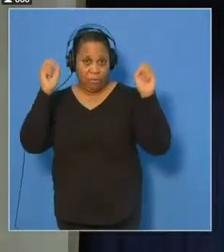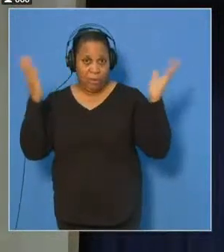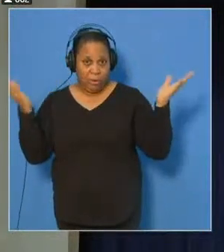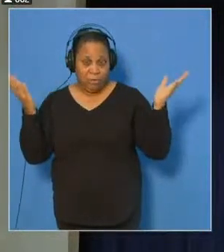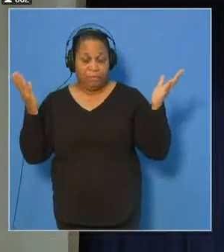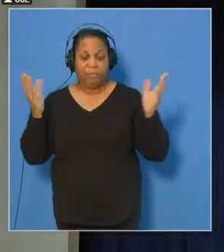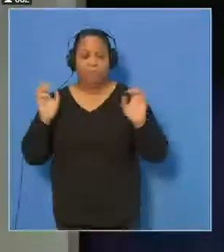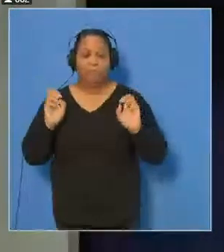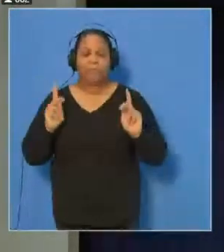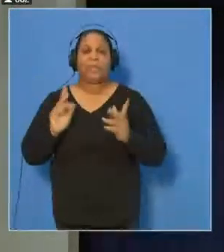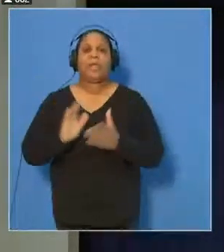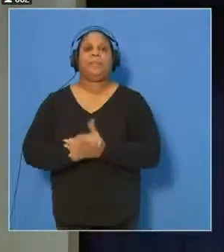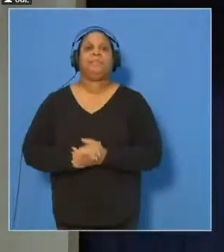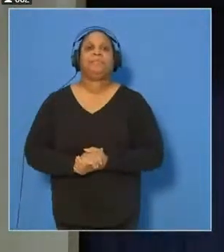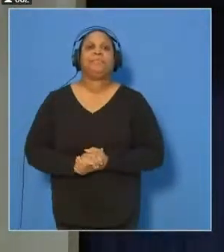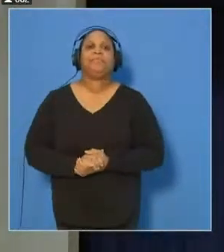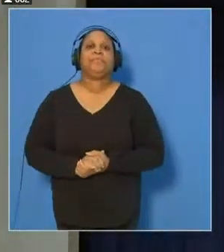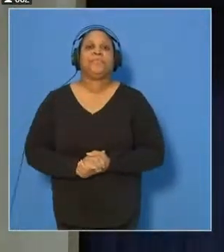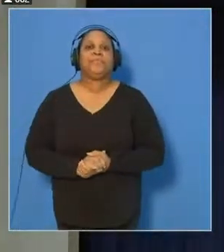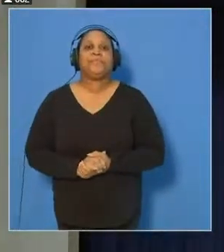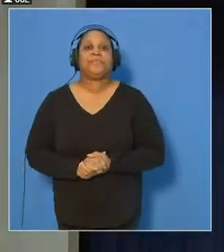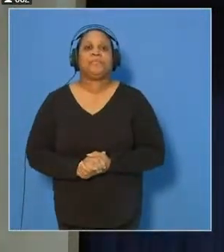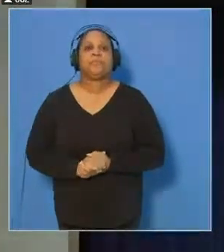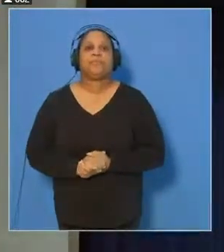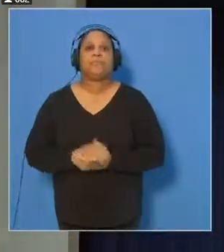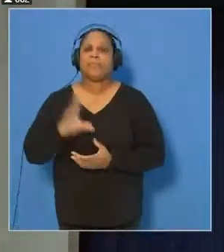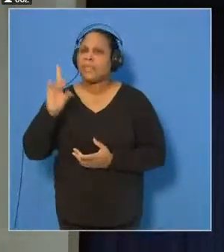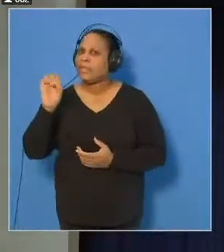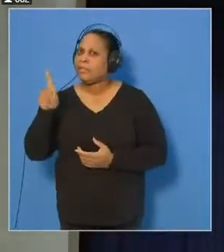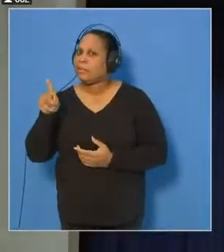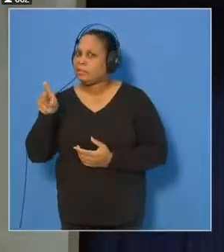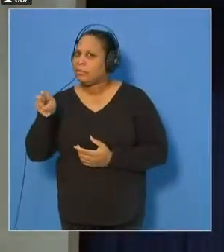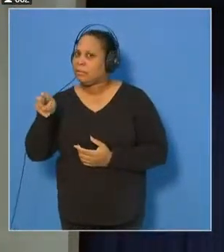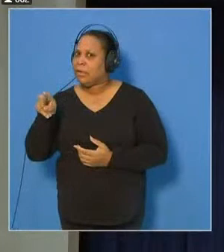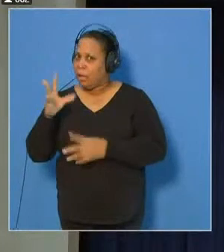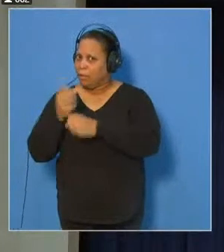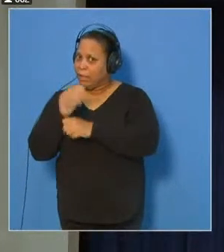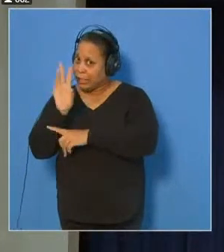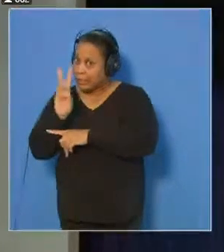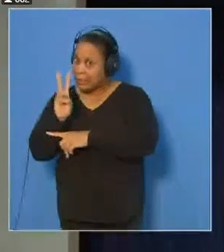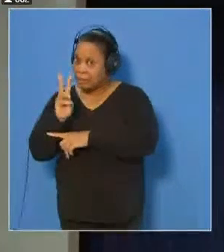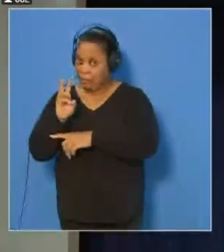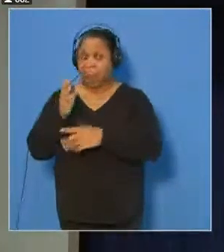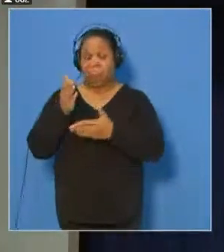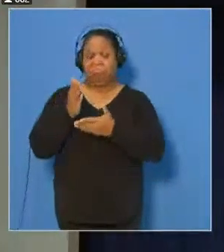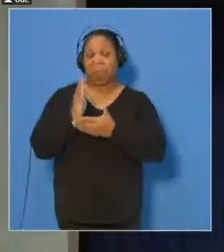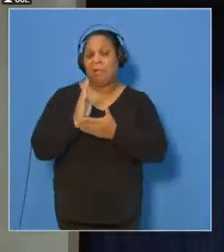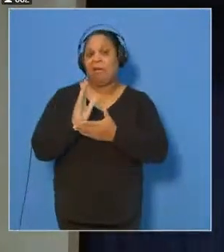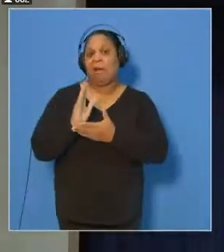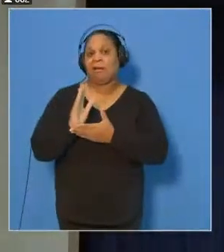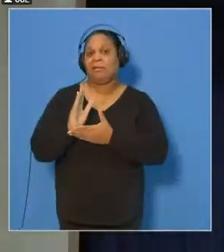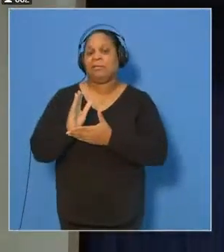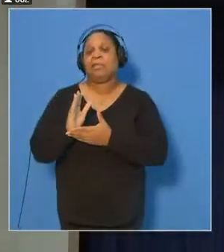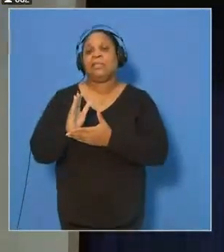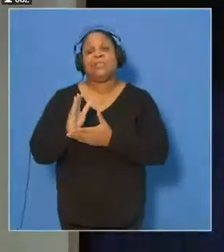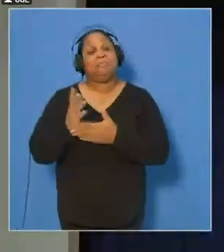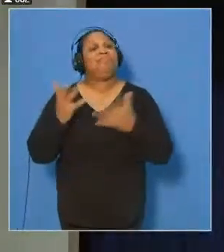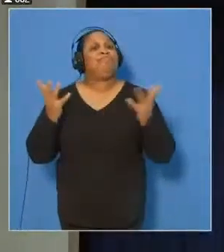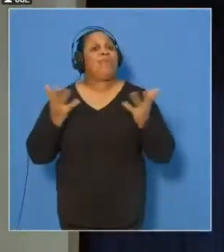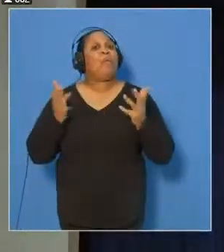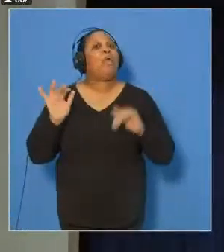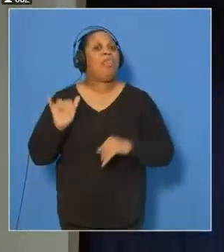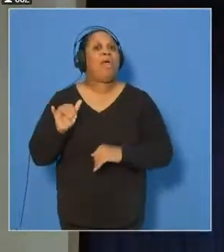All right. With Don got 6. Okay. All right. With that,